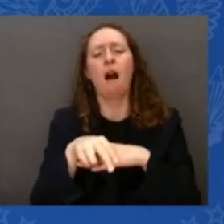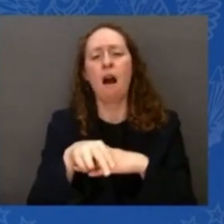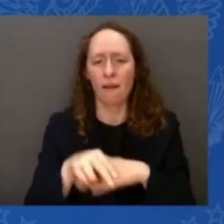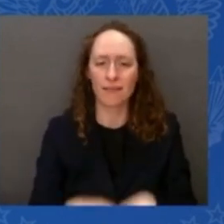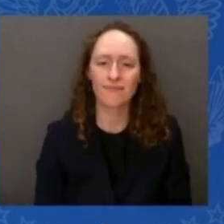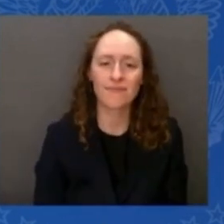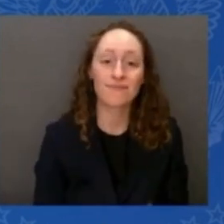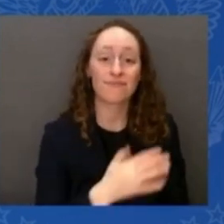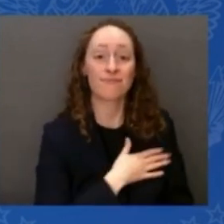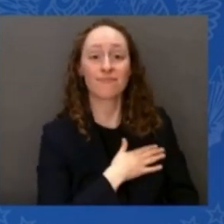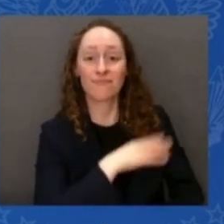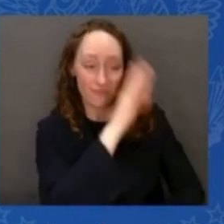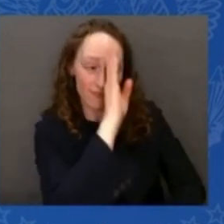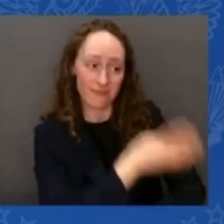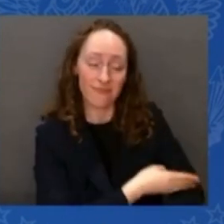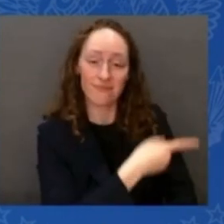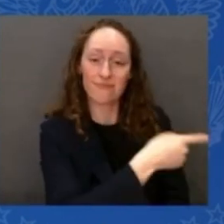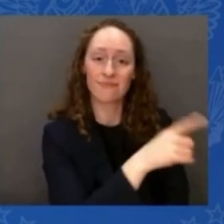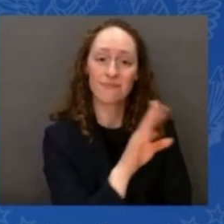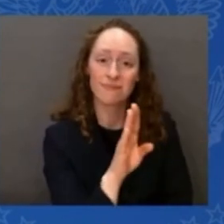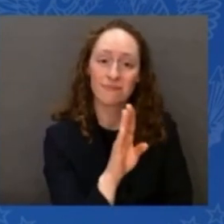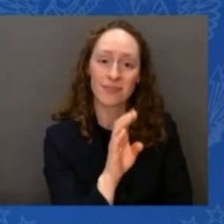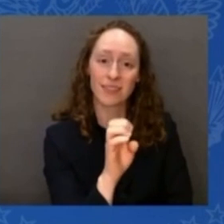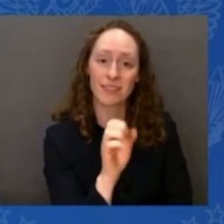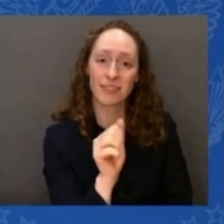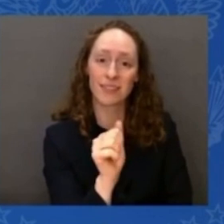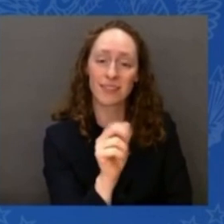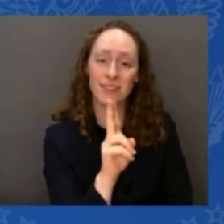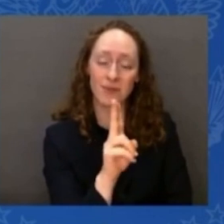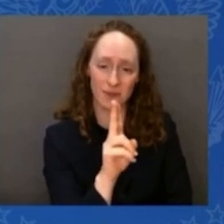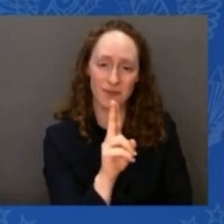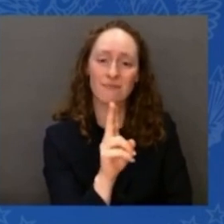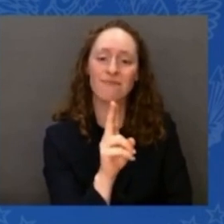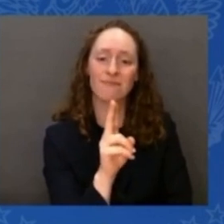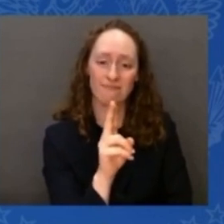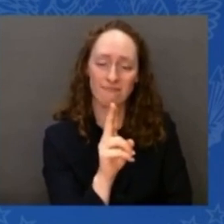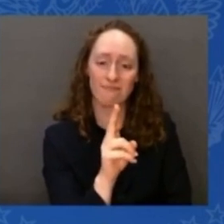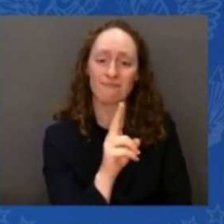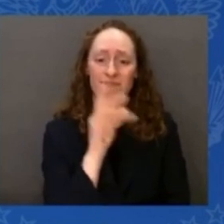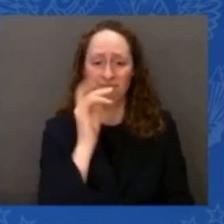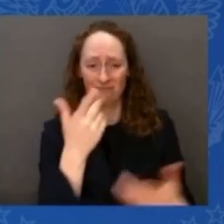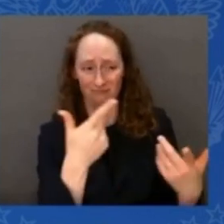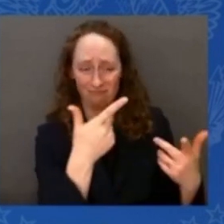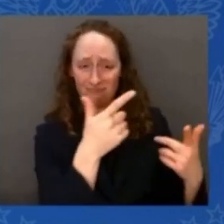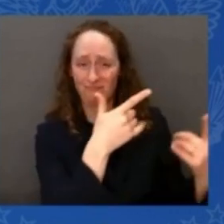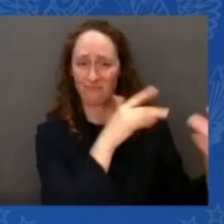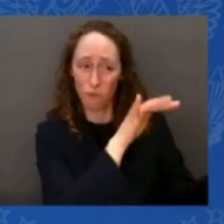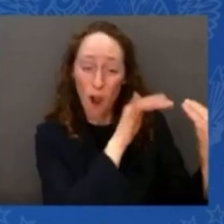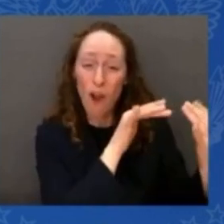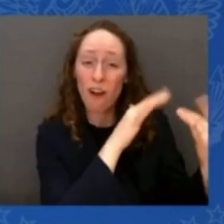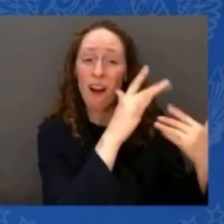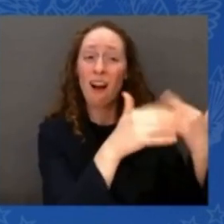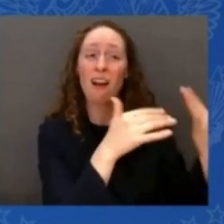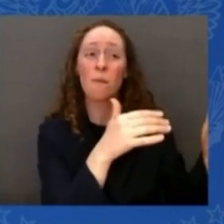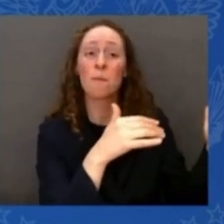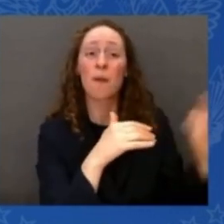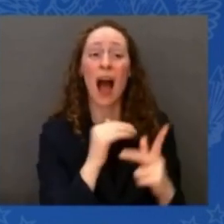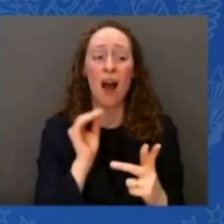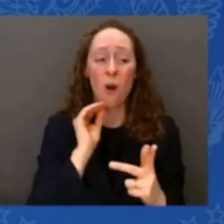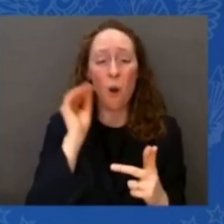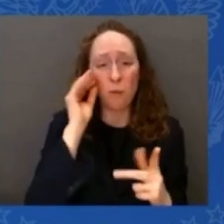pit. He had stage 4 glioblastoma. He went as an incredibly healthy guy. He came back, and for 18 months he